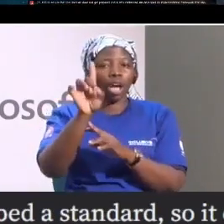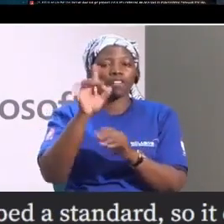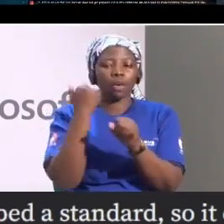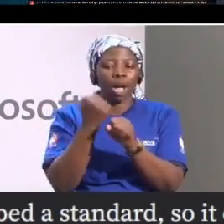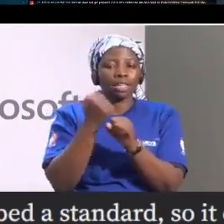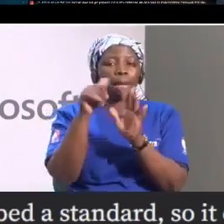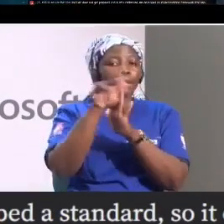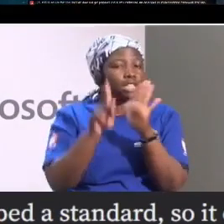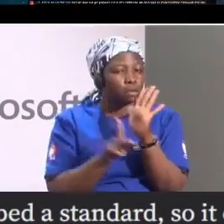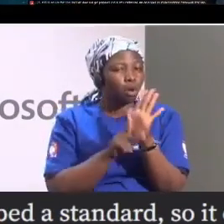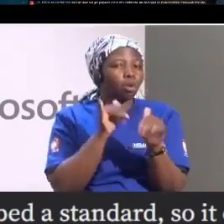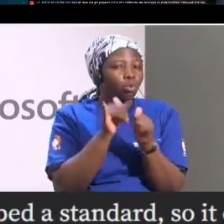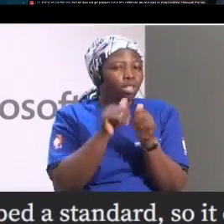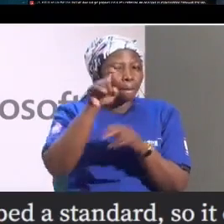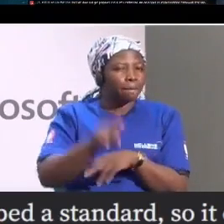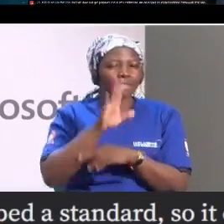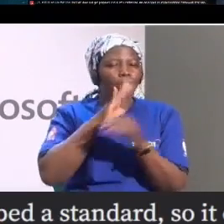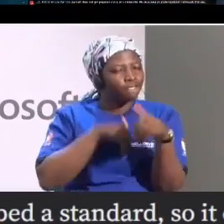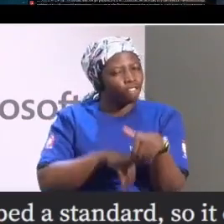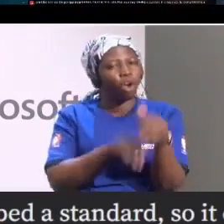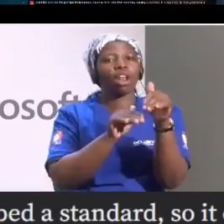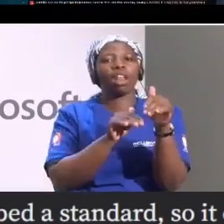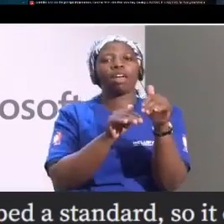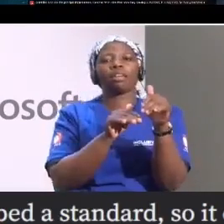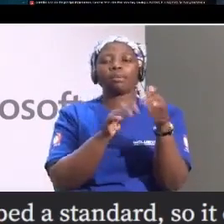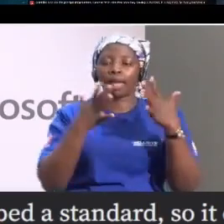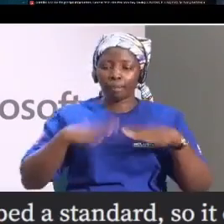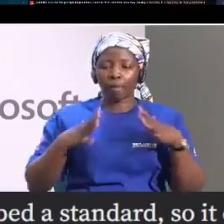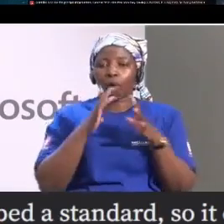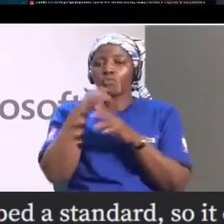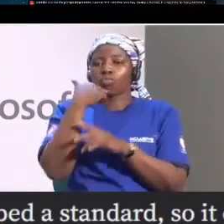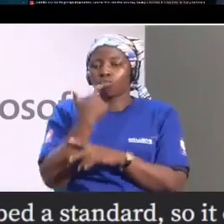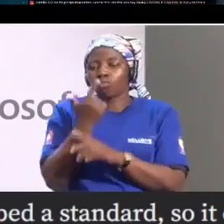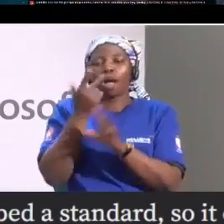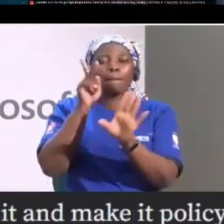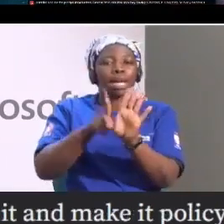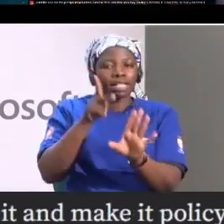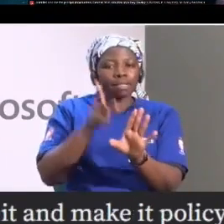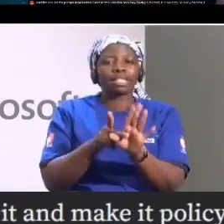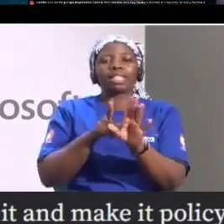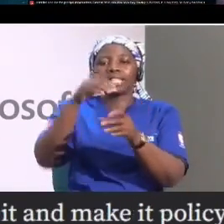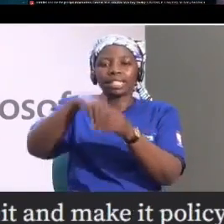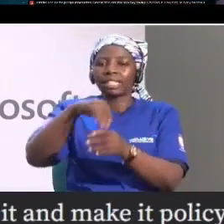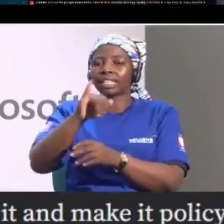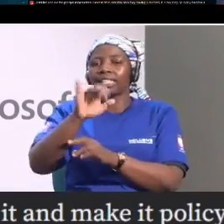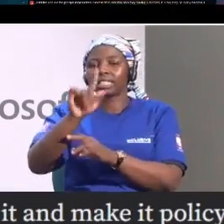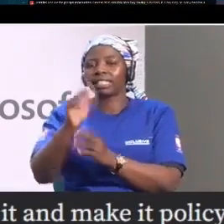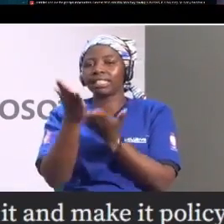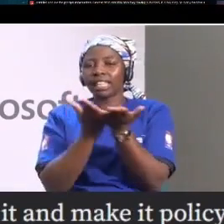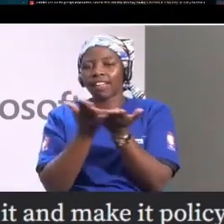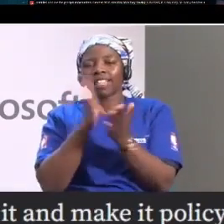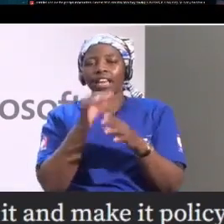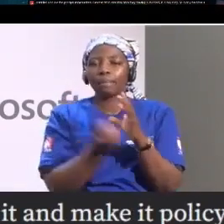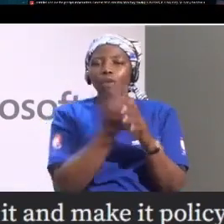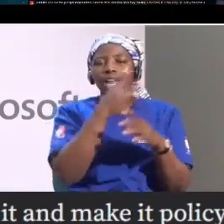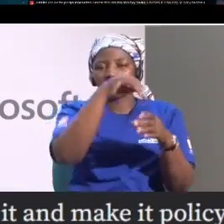working principles that must be adhered to by people who are playing part of the ICT services and